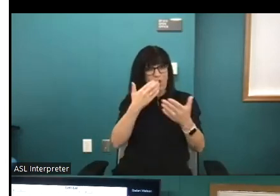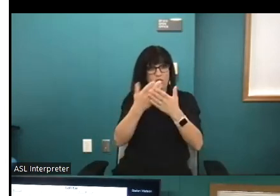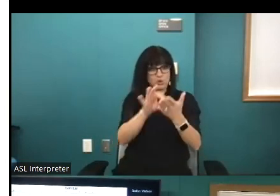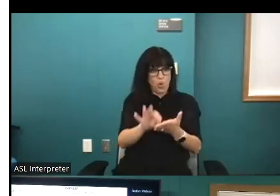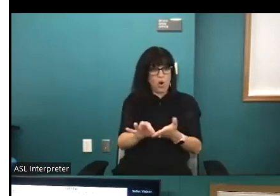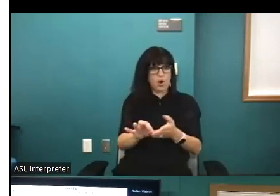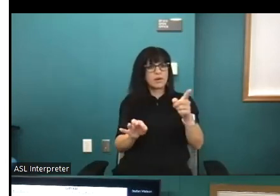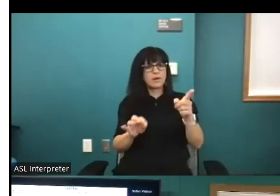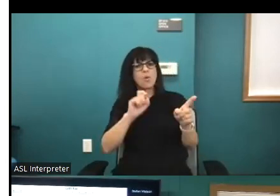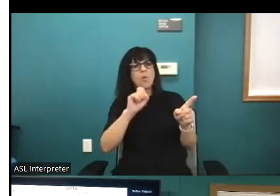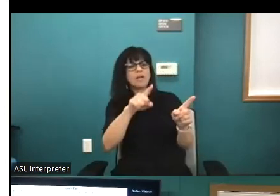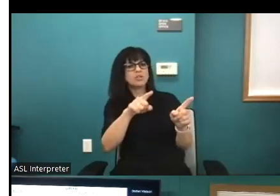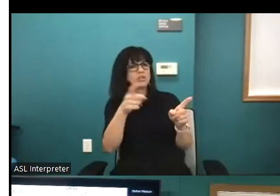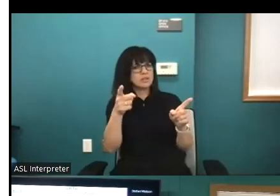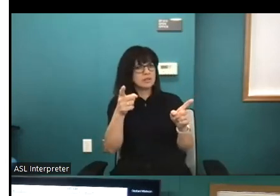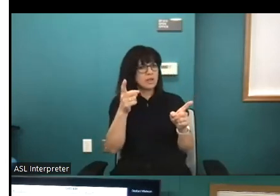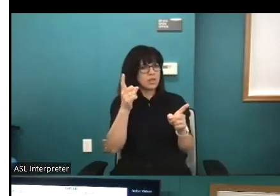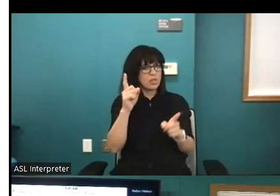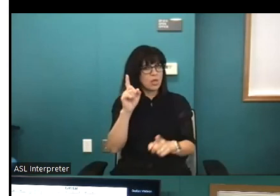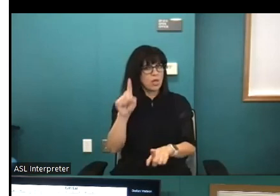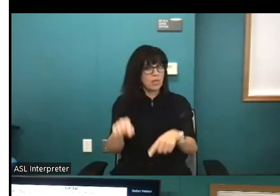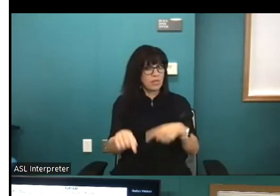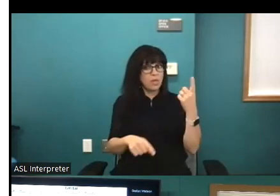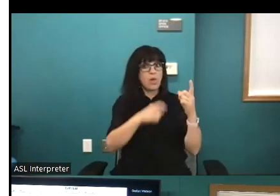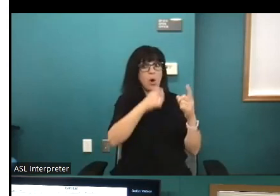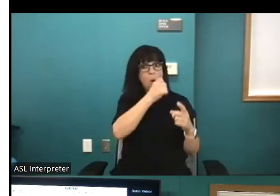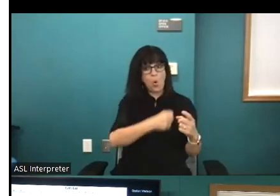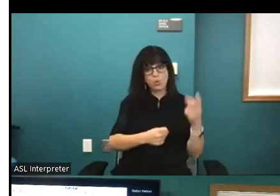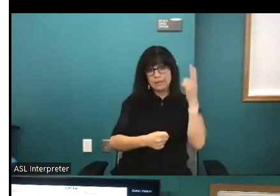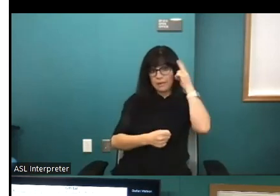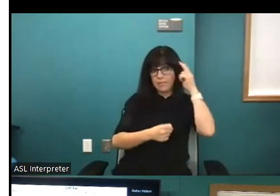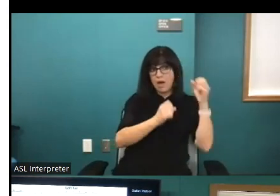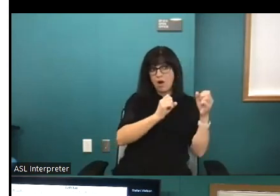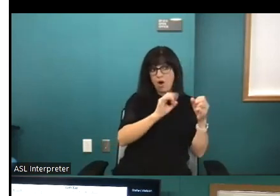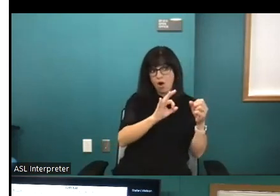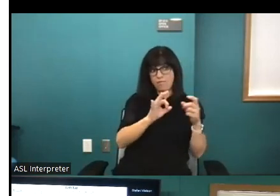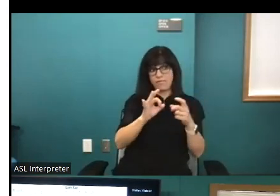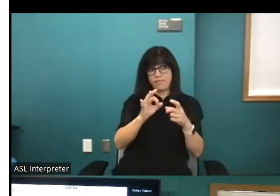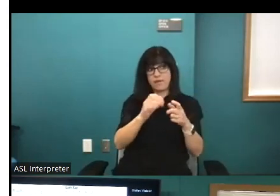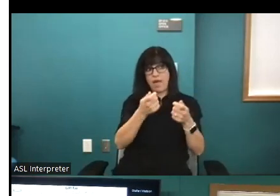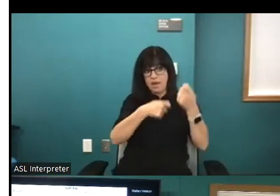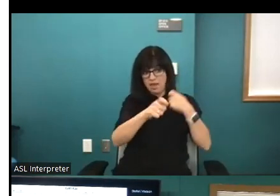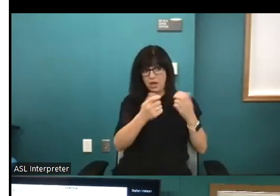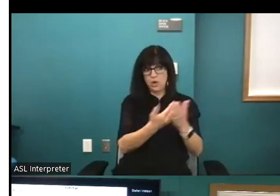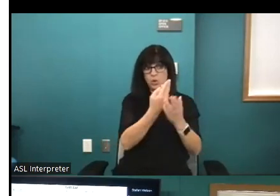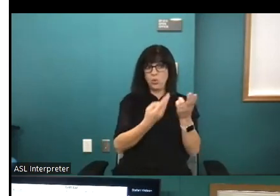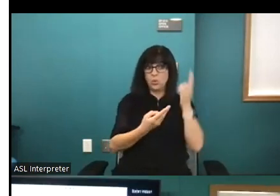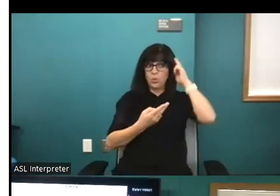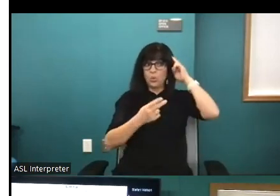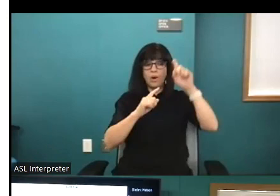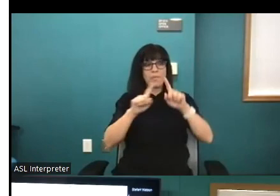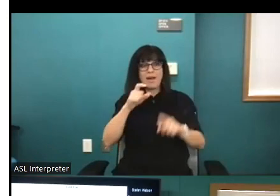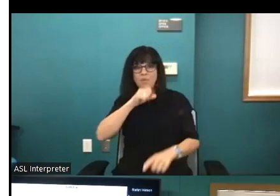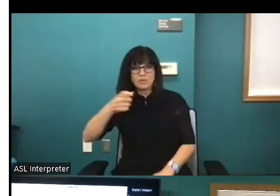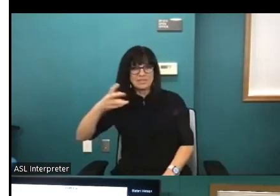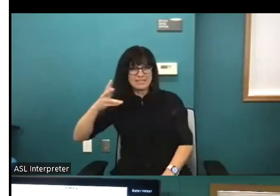like, because you can take the one old implant off and rehab the new implant. To a point, but if you got it at